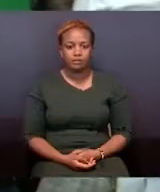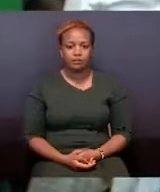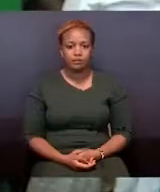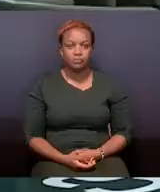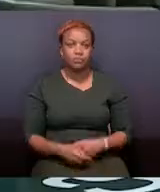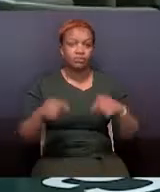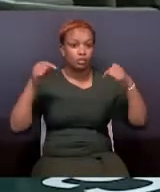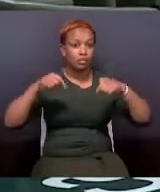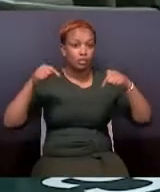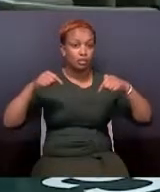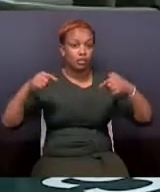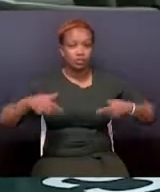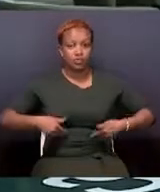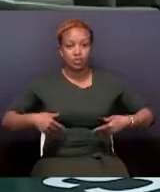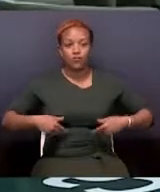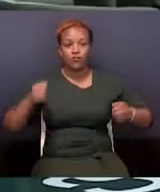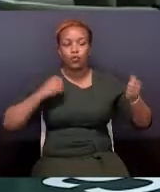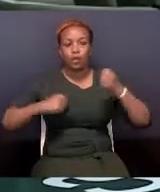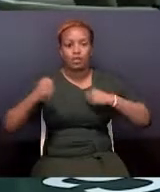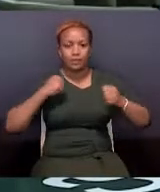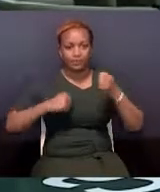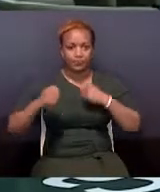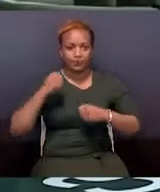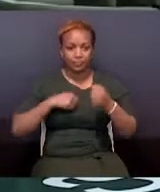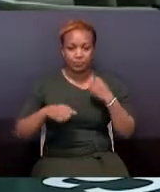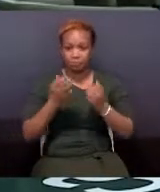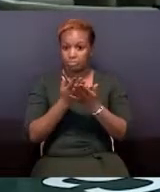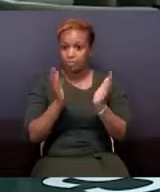So to the youth of Rwanda, Mumeze Fresh,